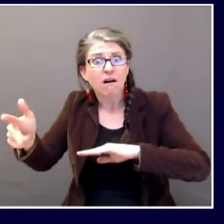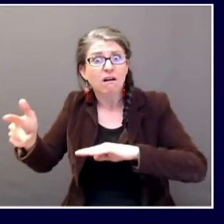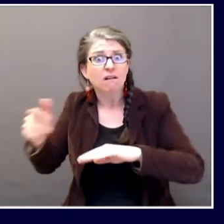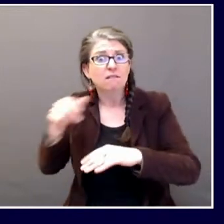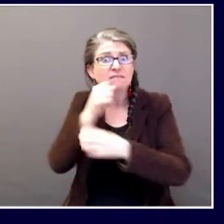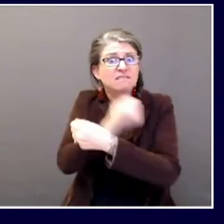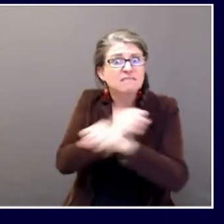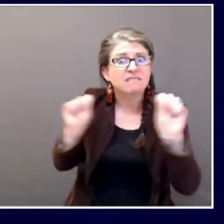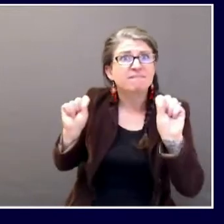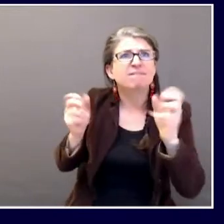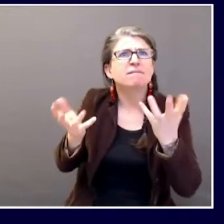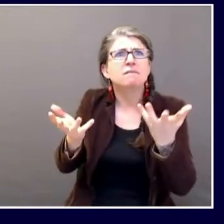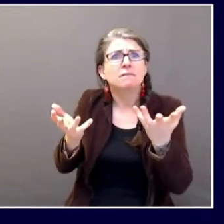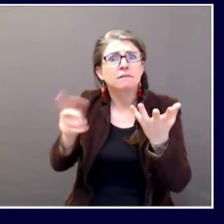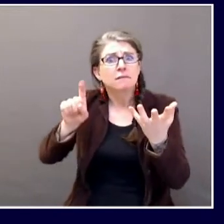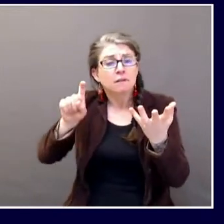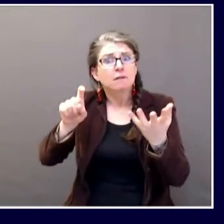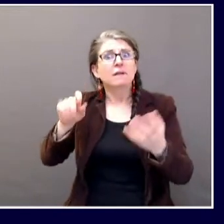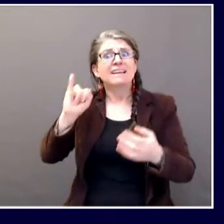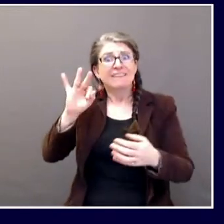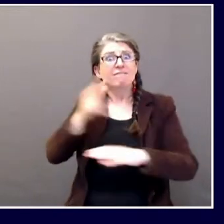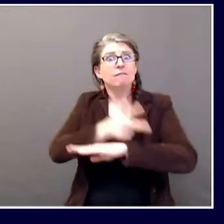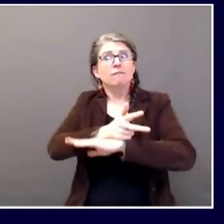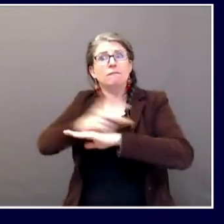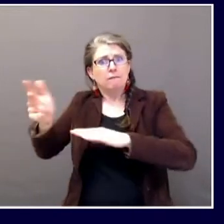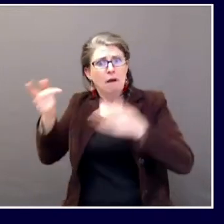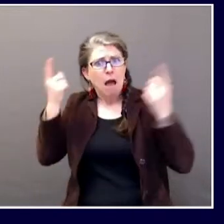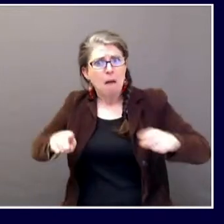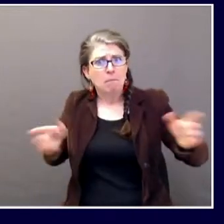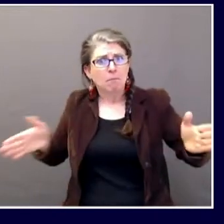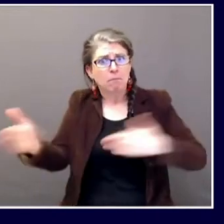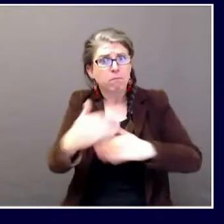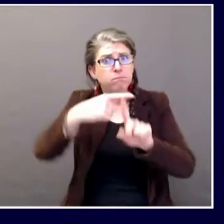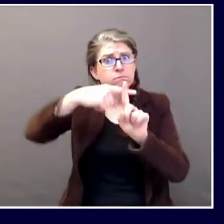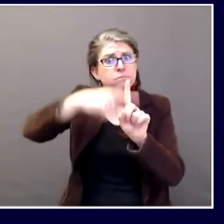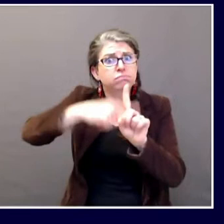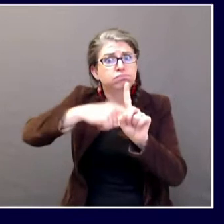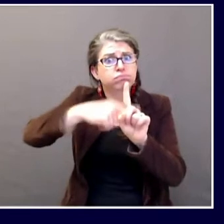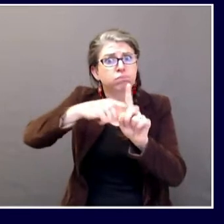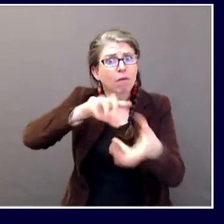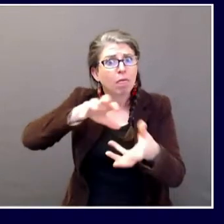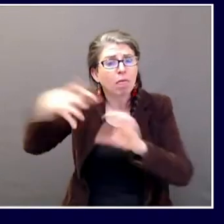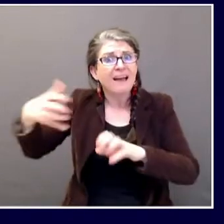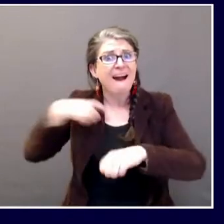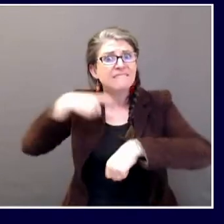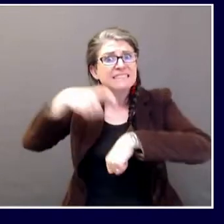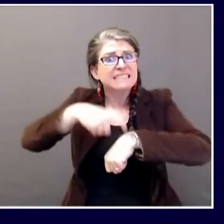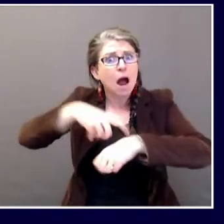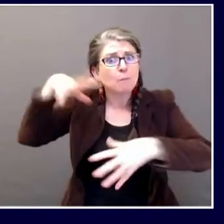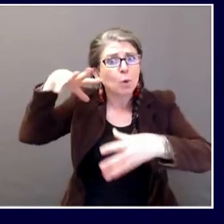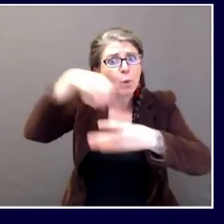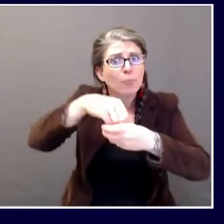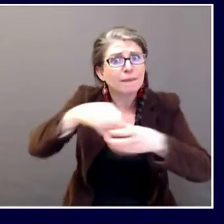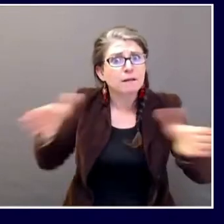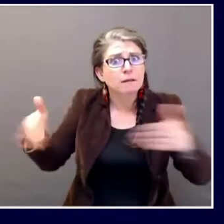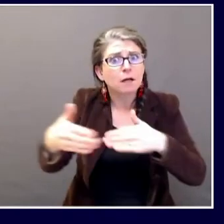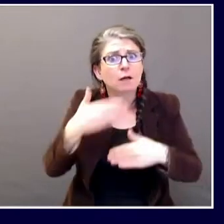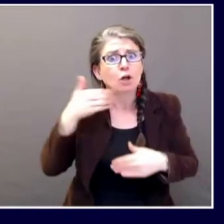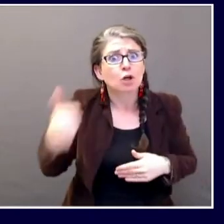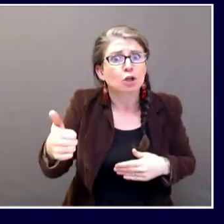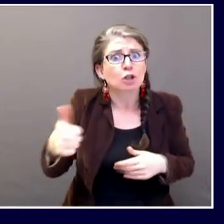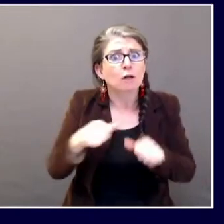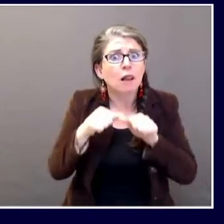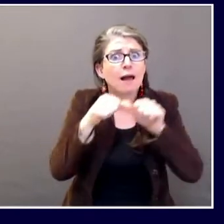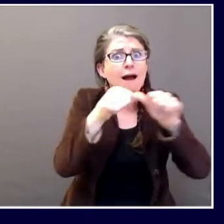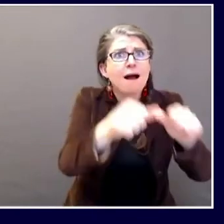good news that we received is that the vaccine can subsist in the shipping containers that they are placed in for